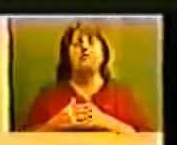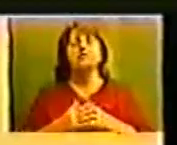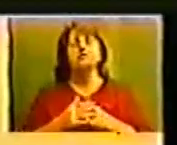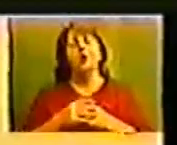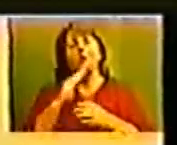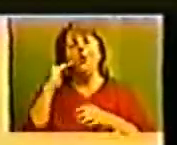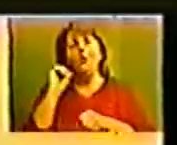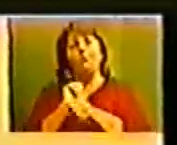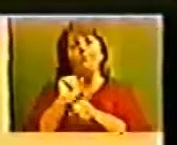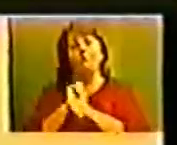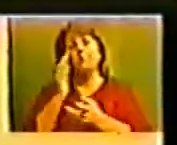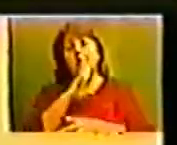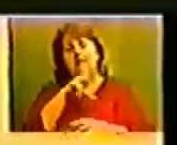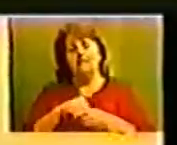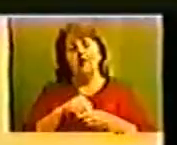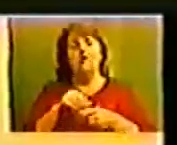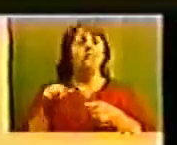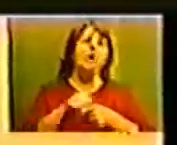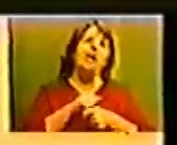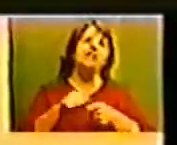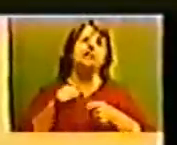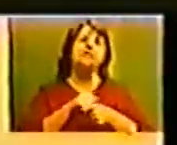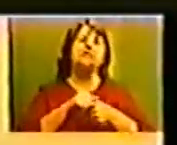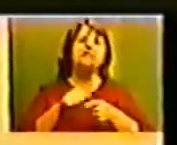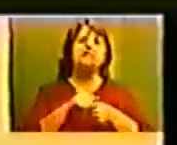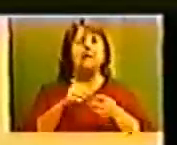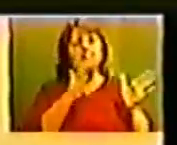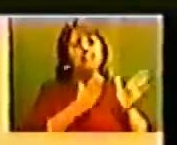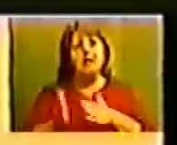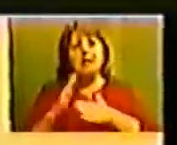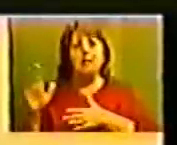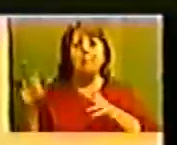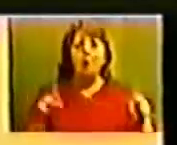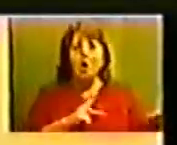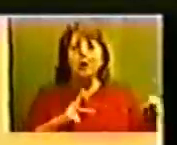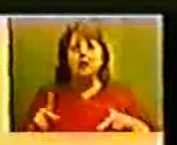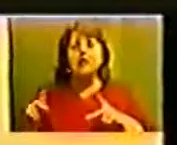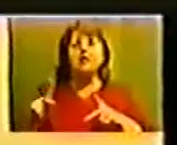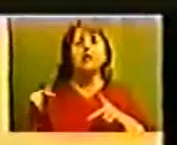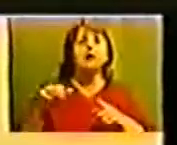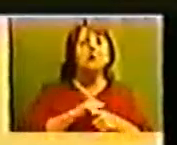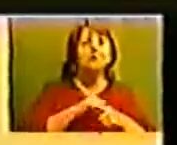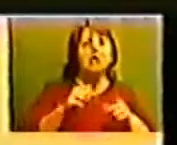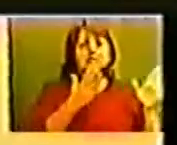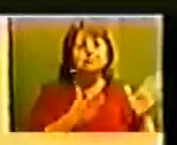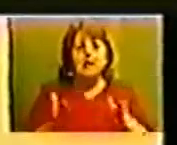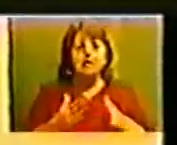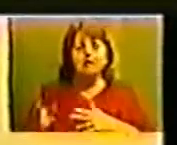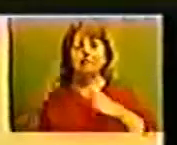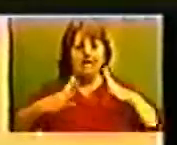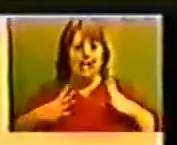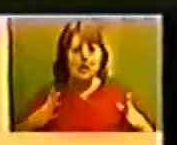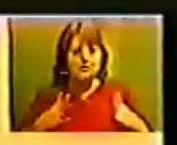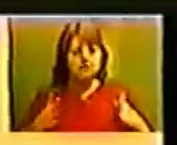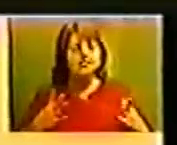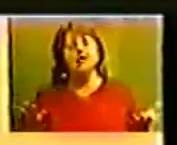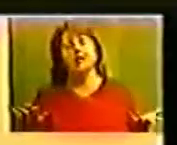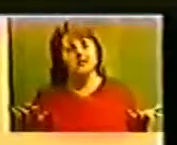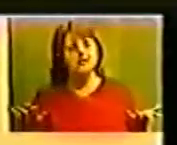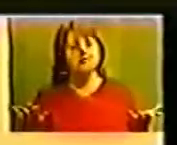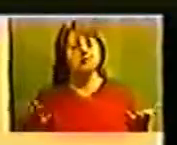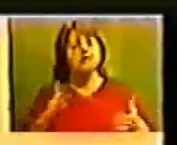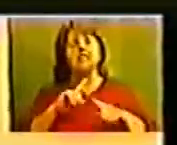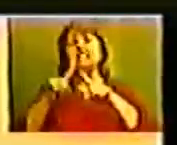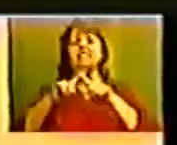an assignment could involve practicing planning a party, practicing planning a vacation, and